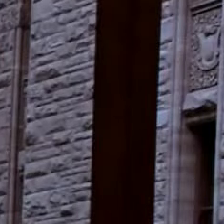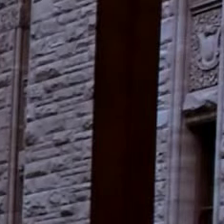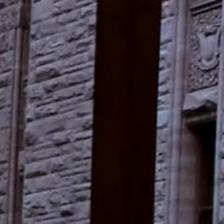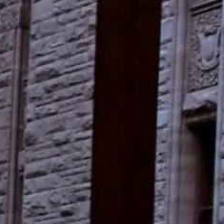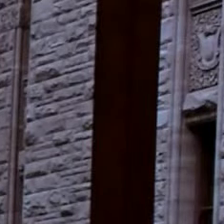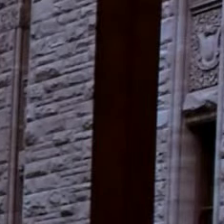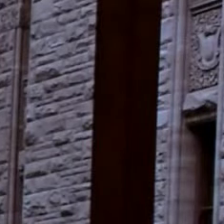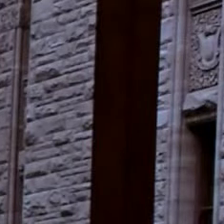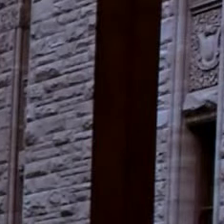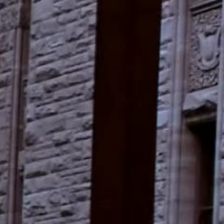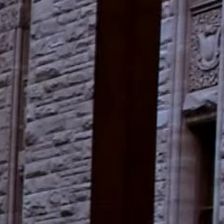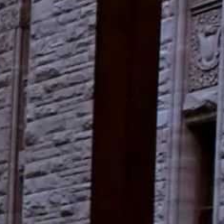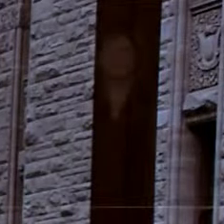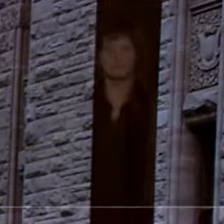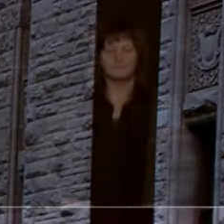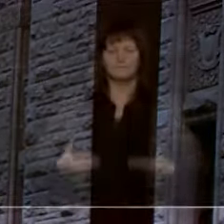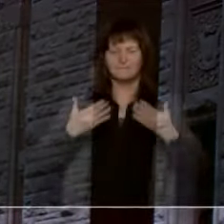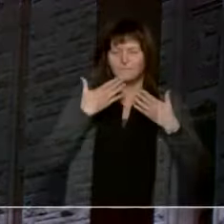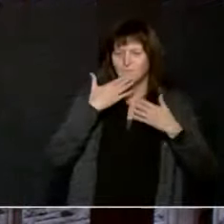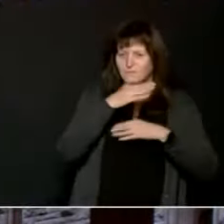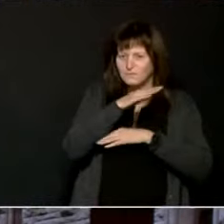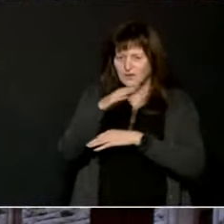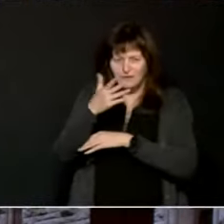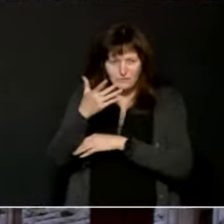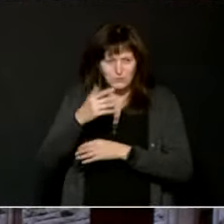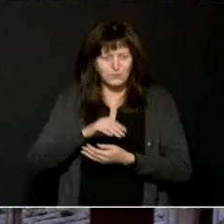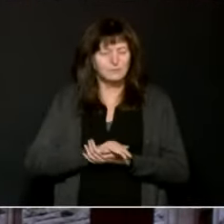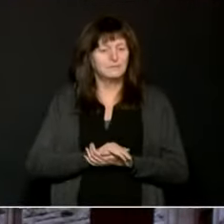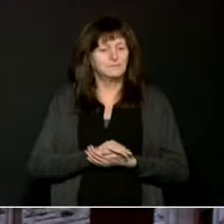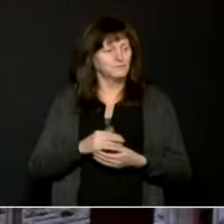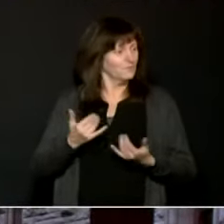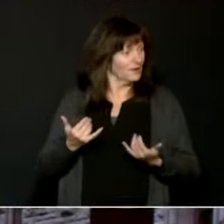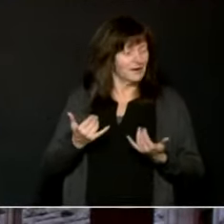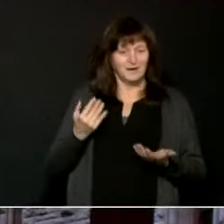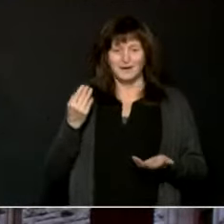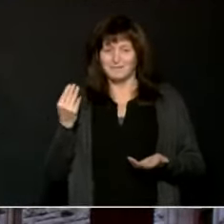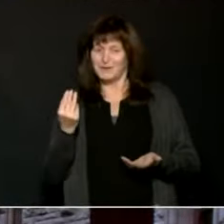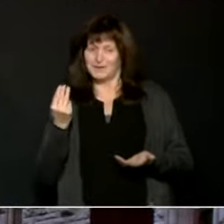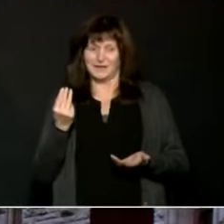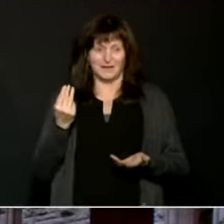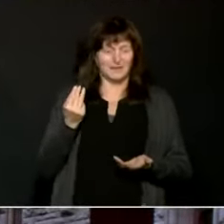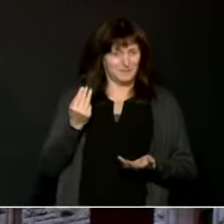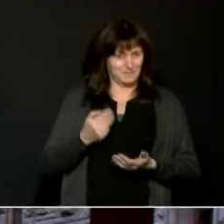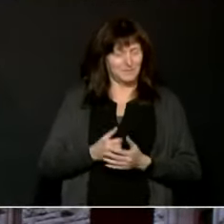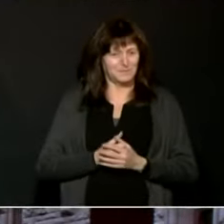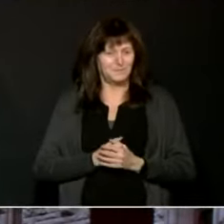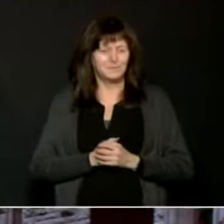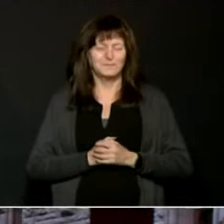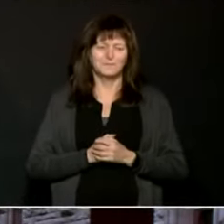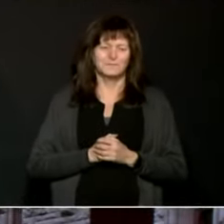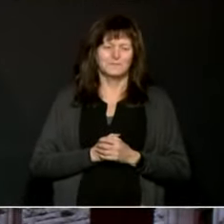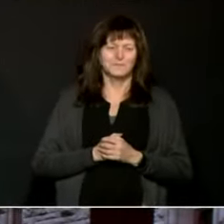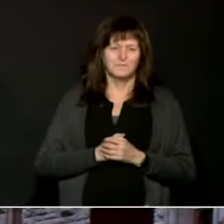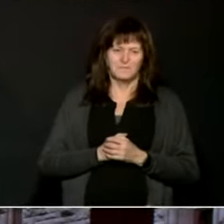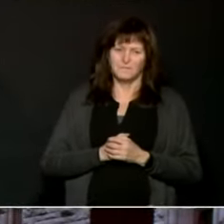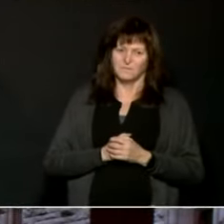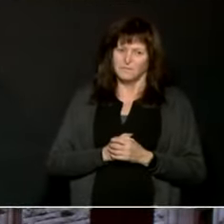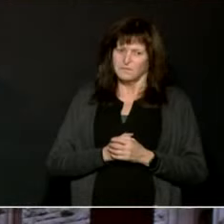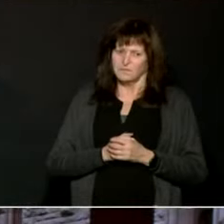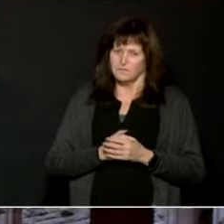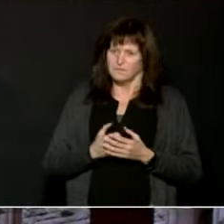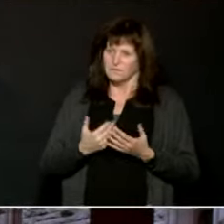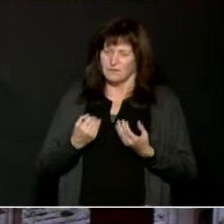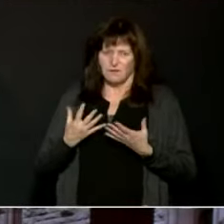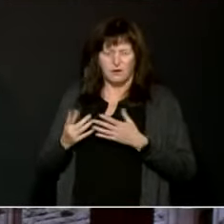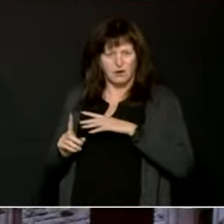Yes, good afternoon. It's Monday, so a lot of things happening, a lot of things on the move, and to update